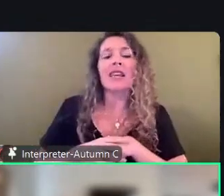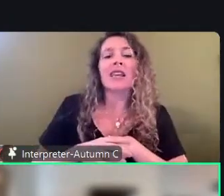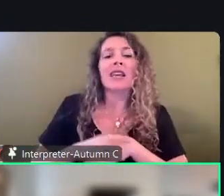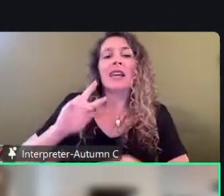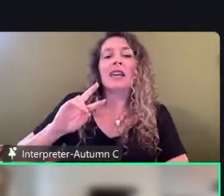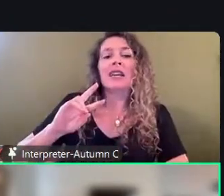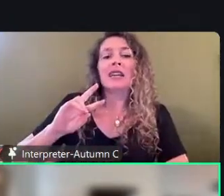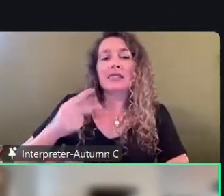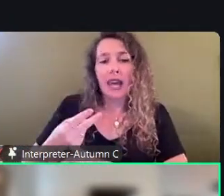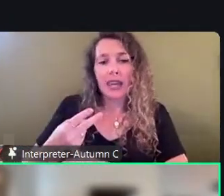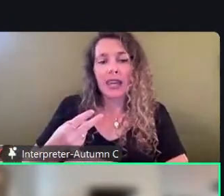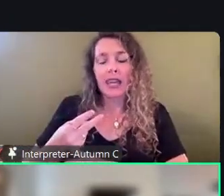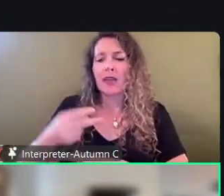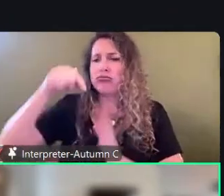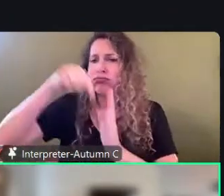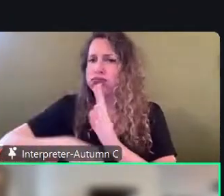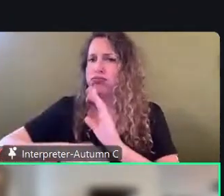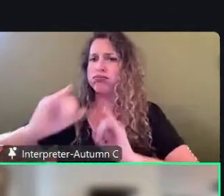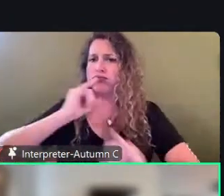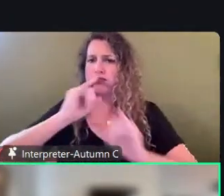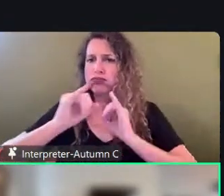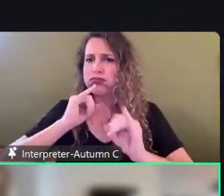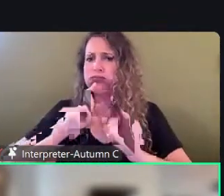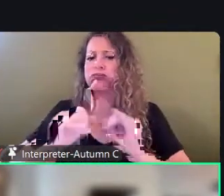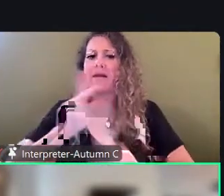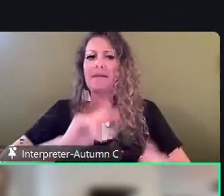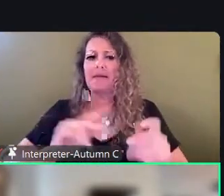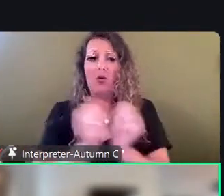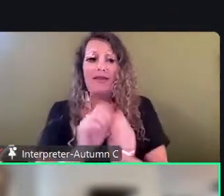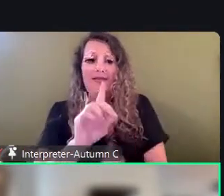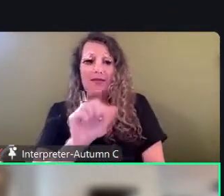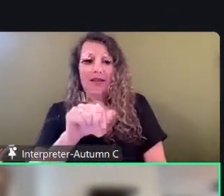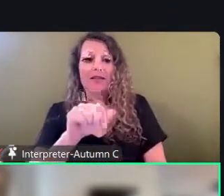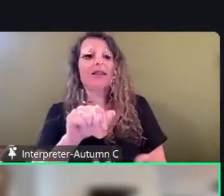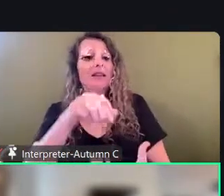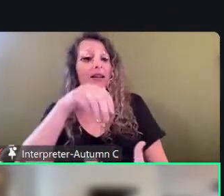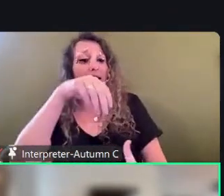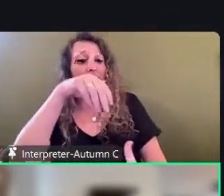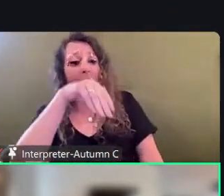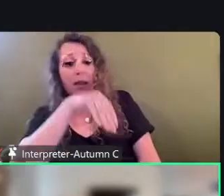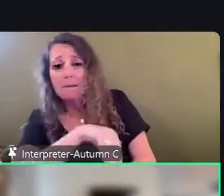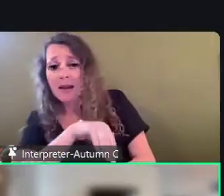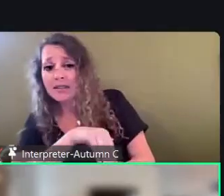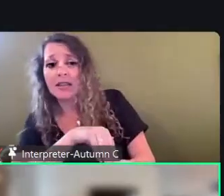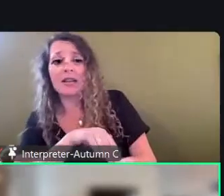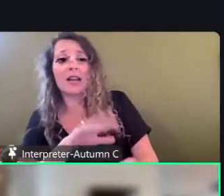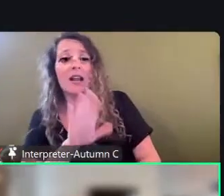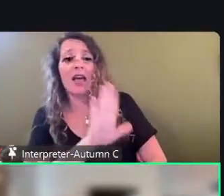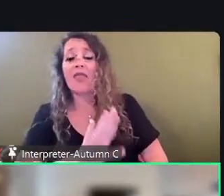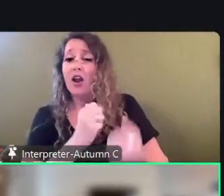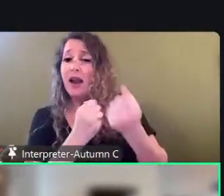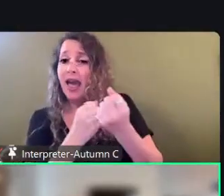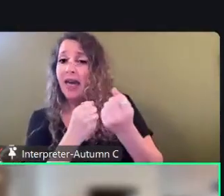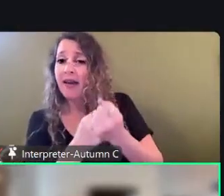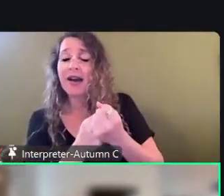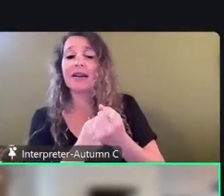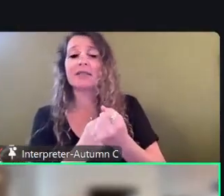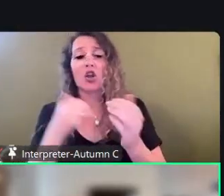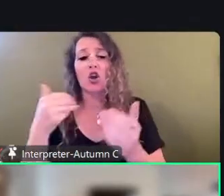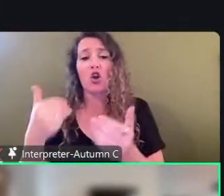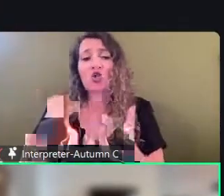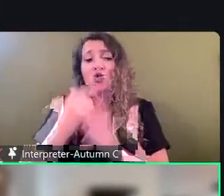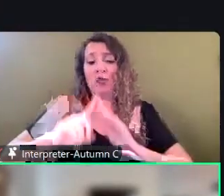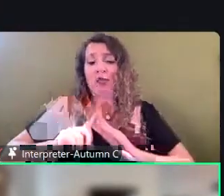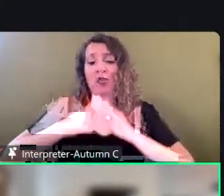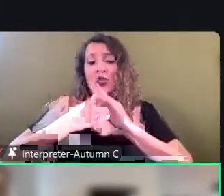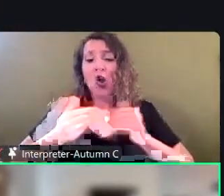conduct in-depth interviews with people with disability in medicine and their allies. And third, a newly launched anonymous survey